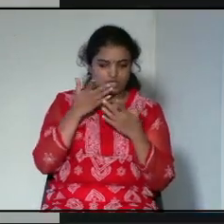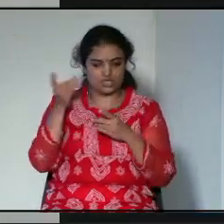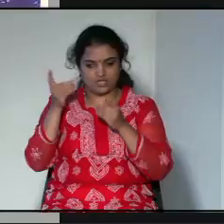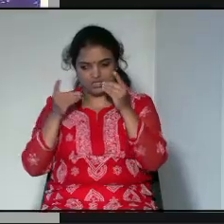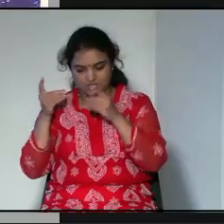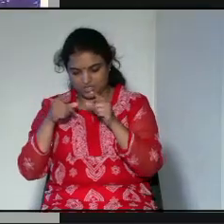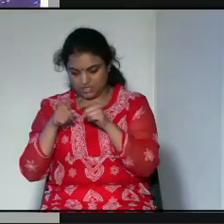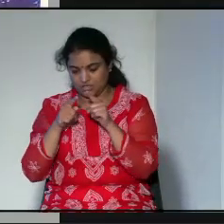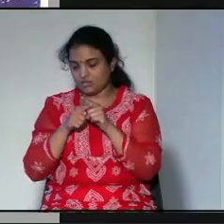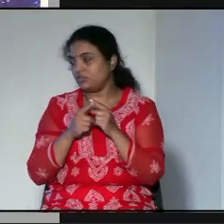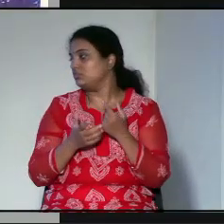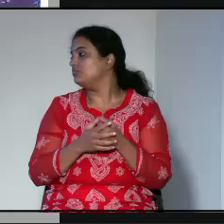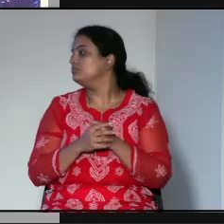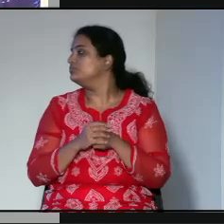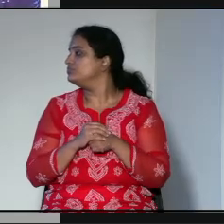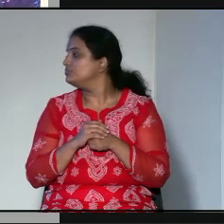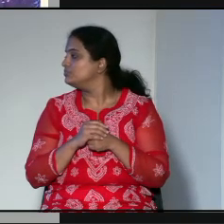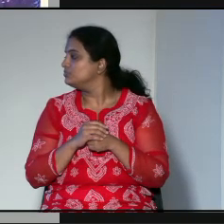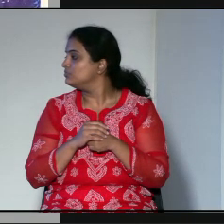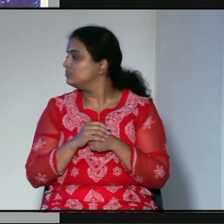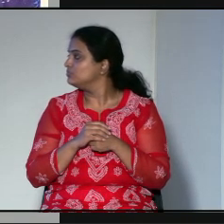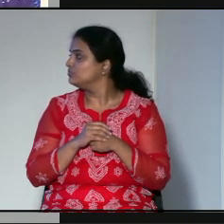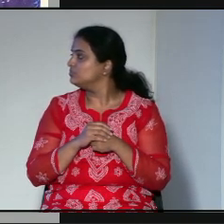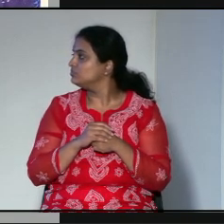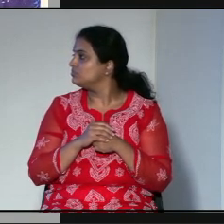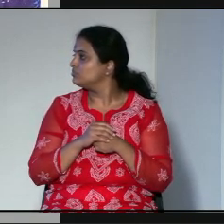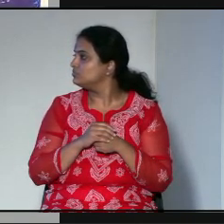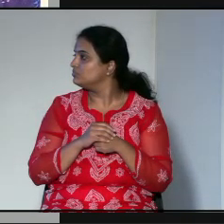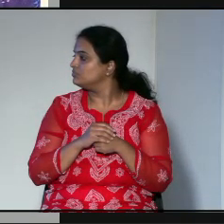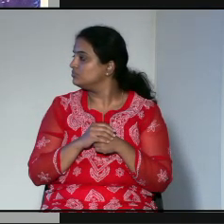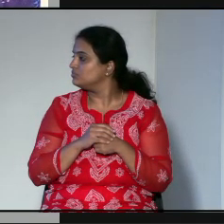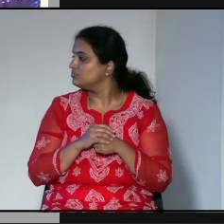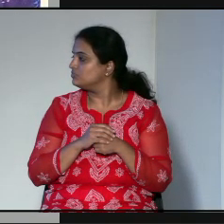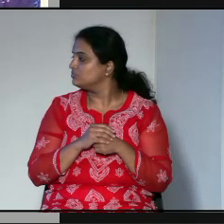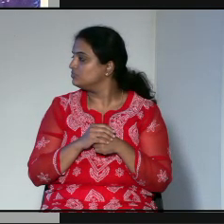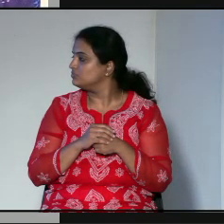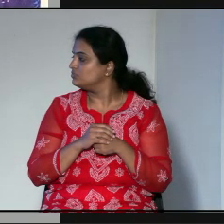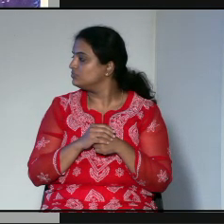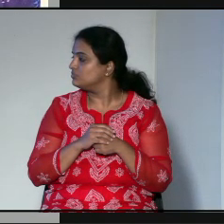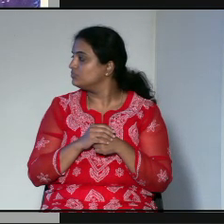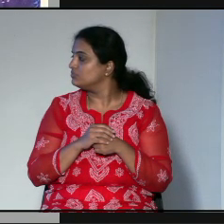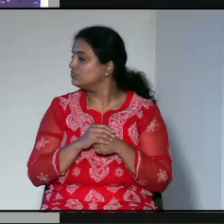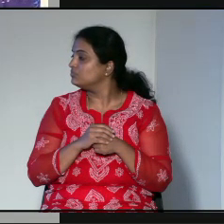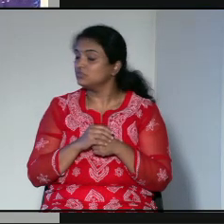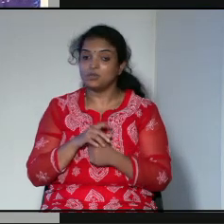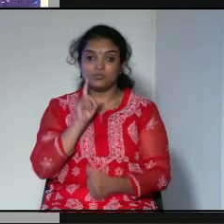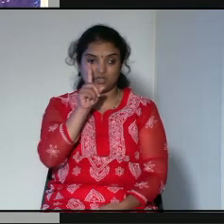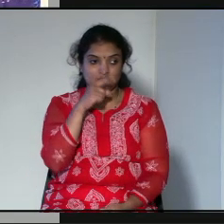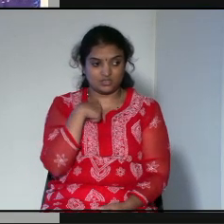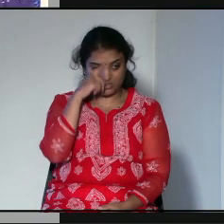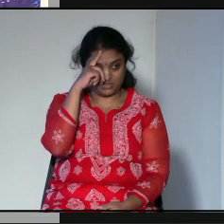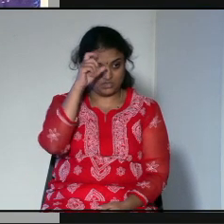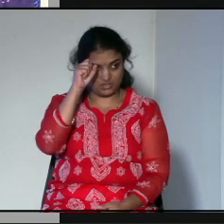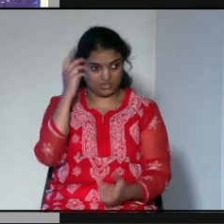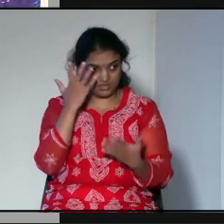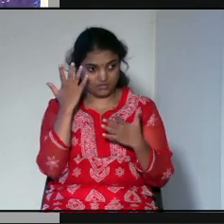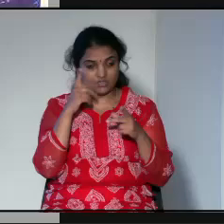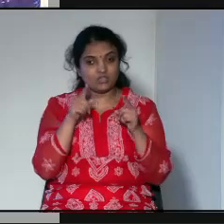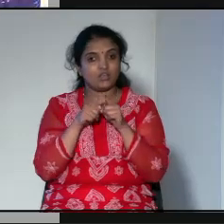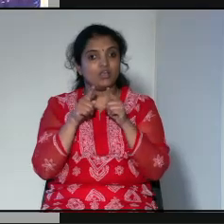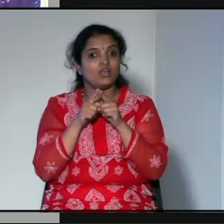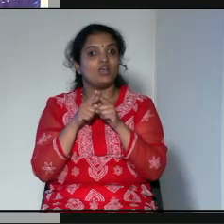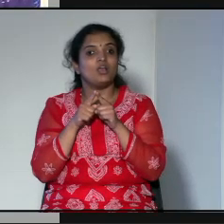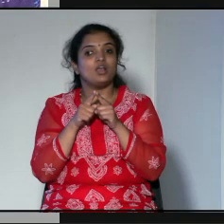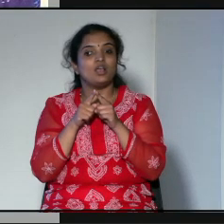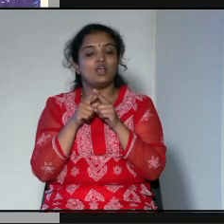content. So some of these are part of the exhibition too. And we have to remember this is happening at a time before the